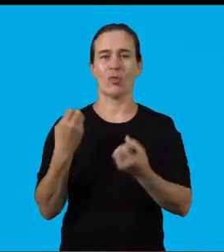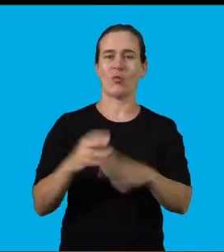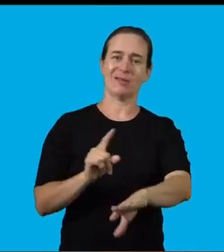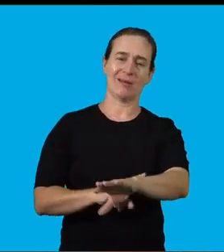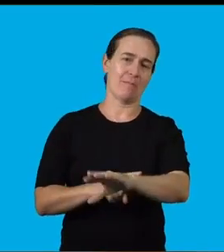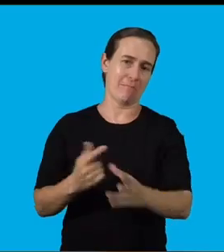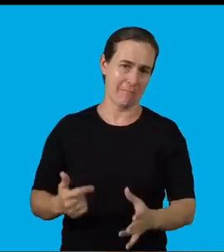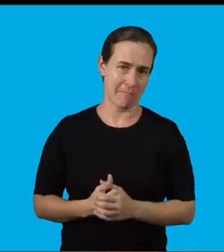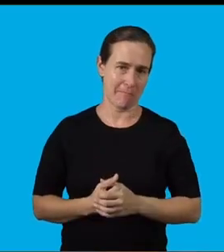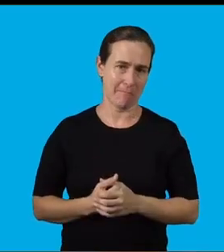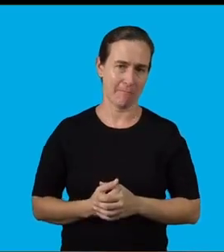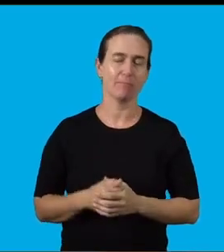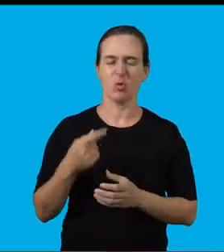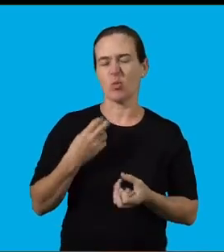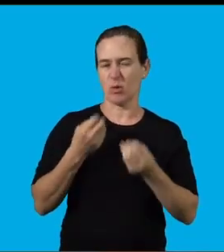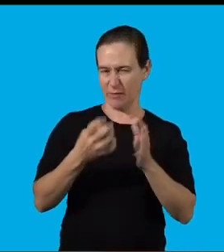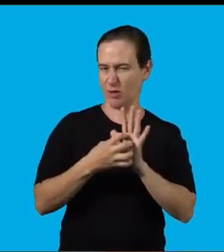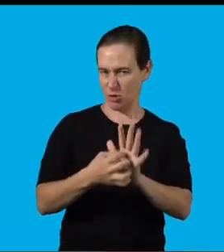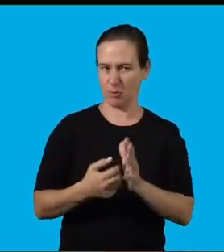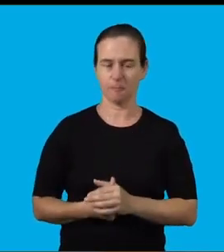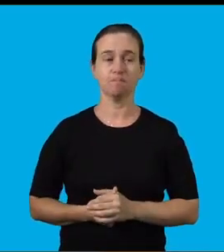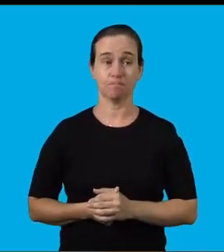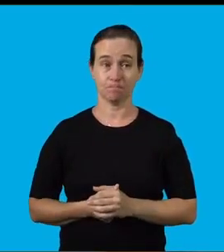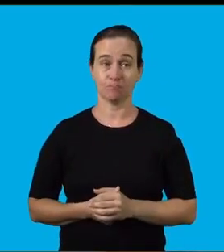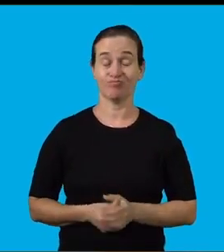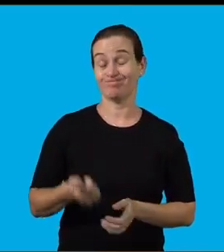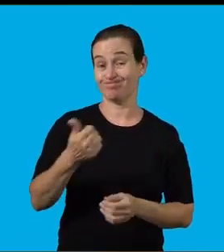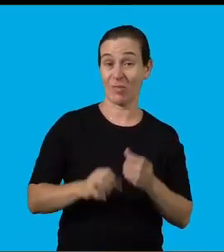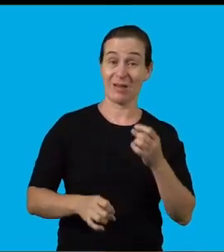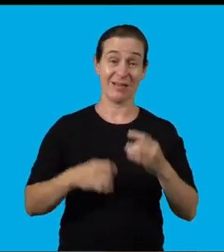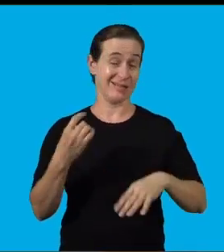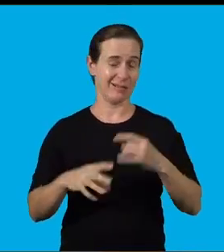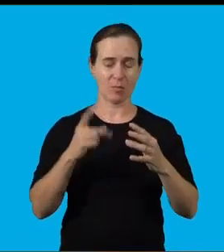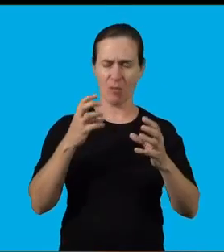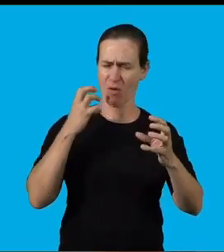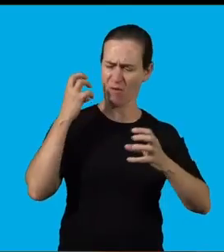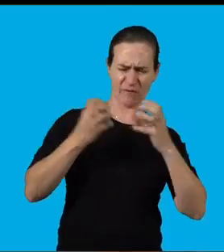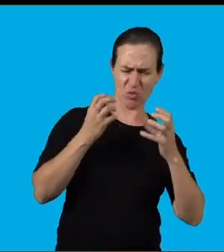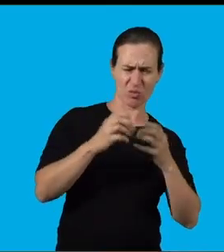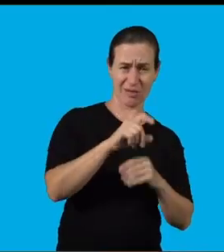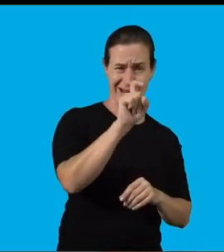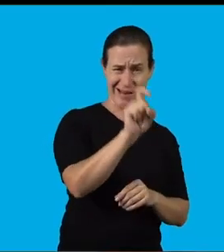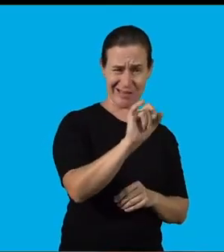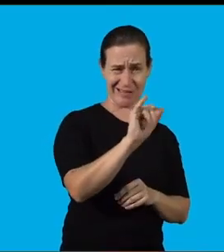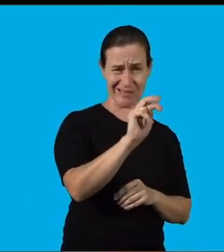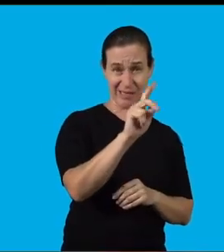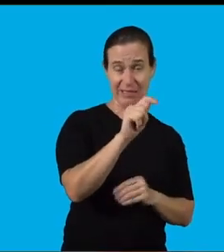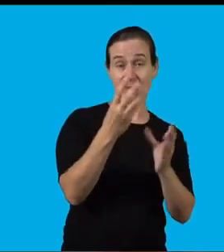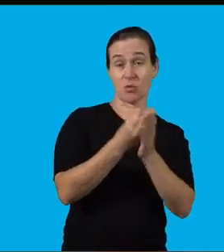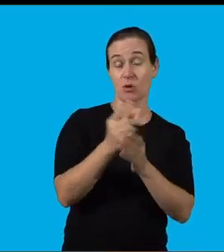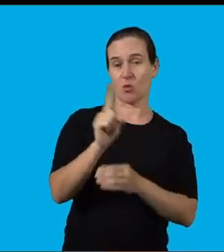when they don't really need to, and that's a waste of time. So we're going to look at an example on that. Sometimes learners confuse x-intercepts